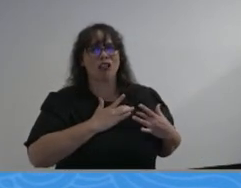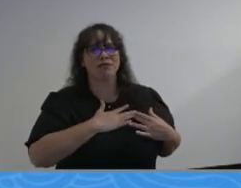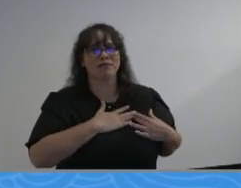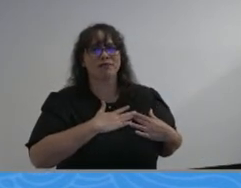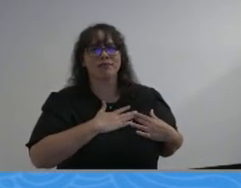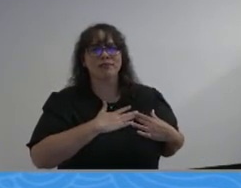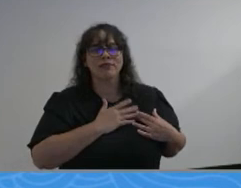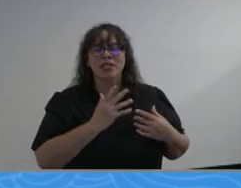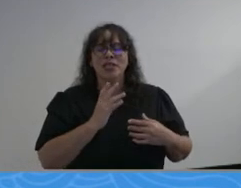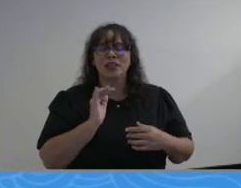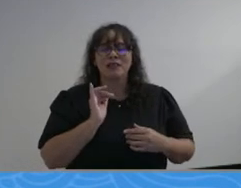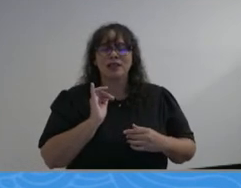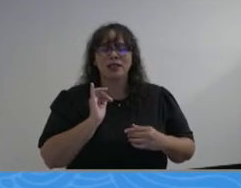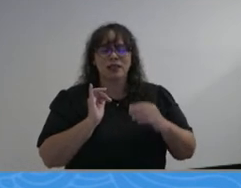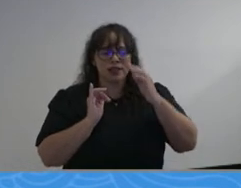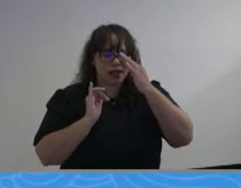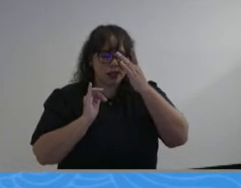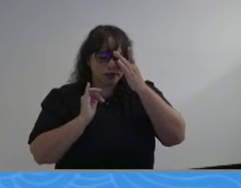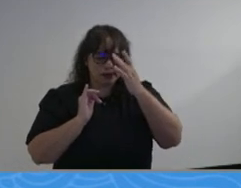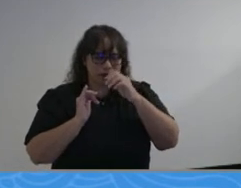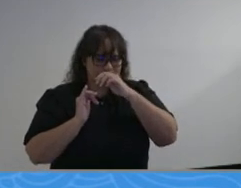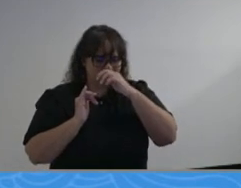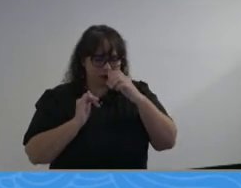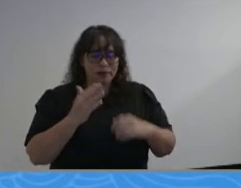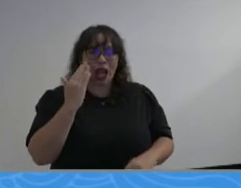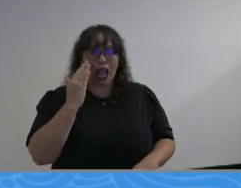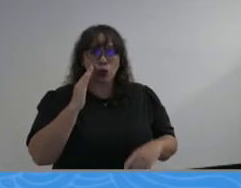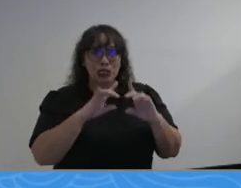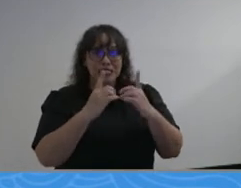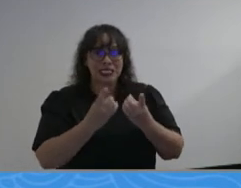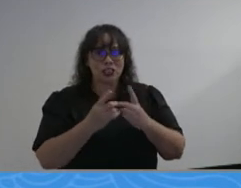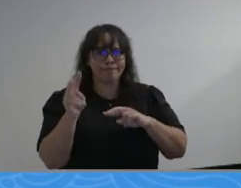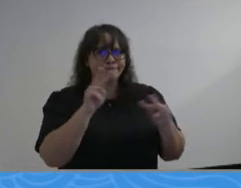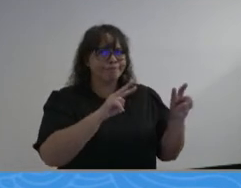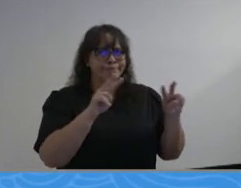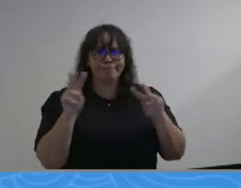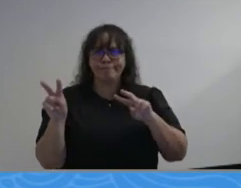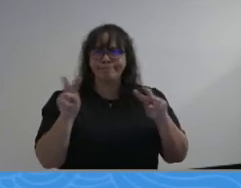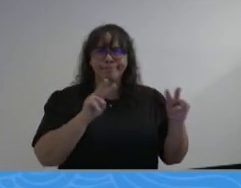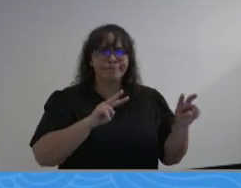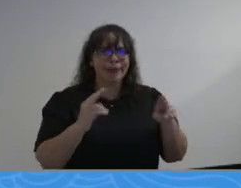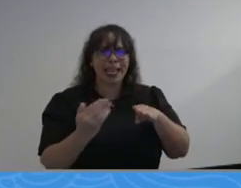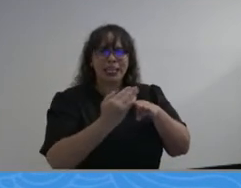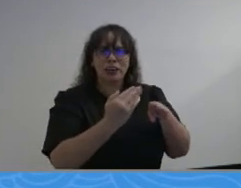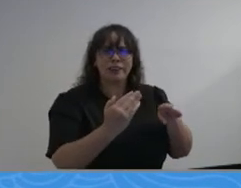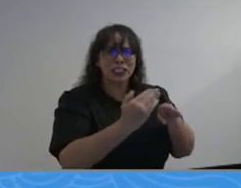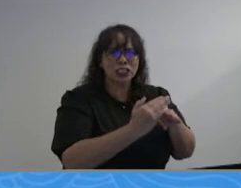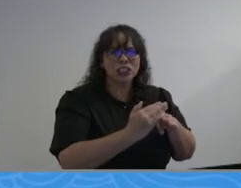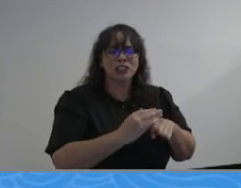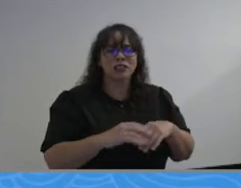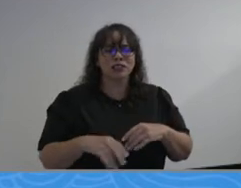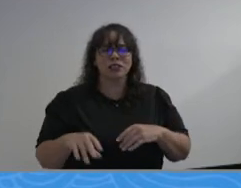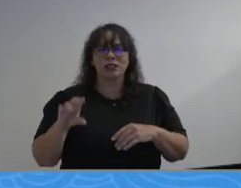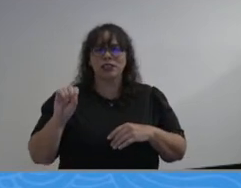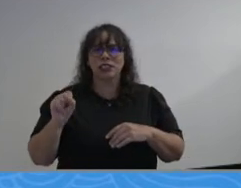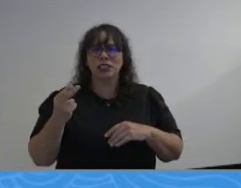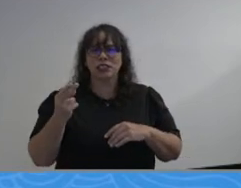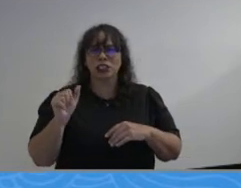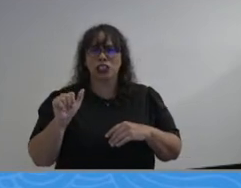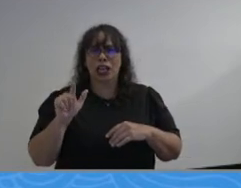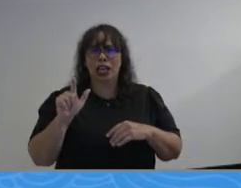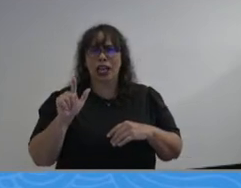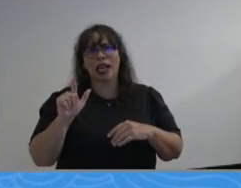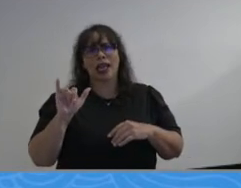And this is something I know the district is looking around interventions, as, you know, Sheila mentioned. And, you